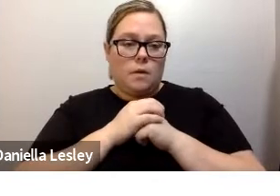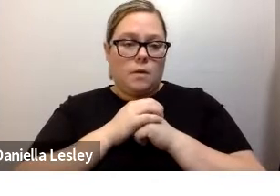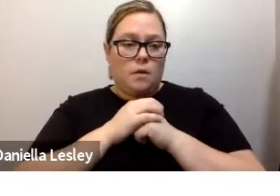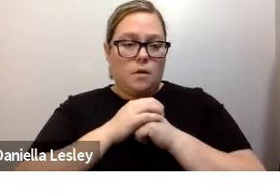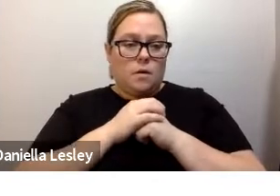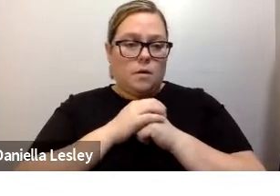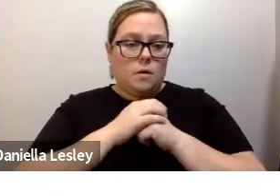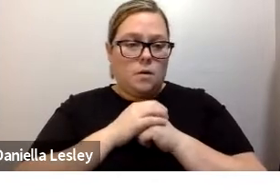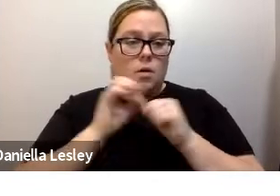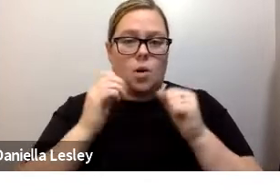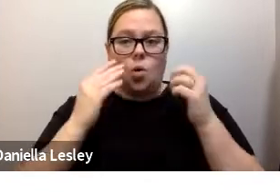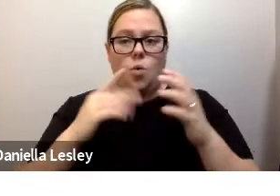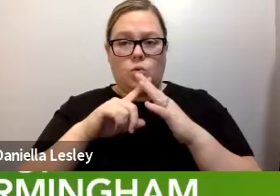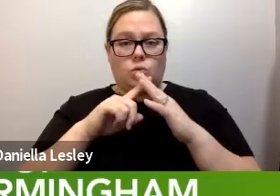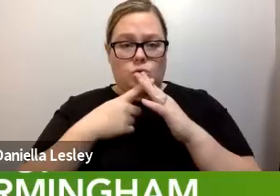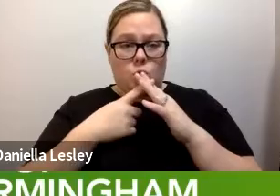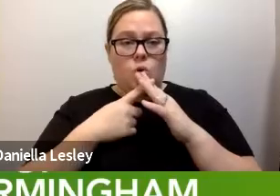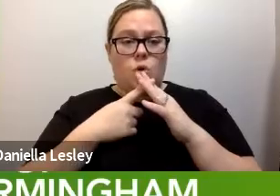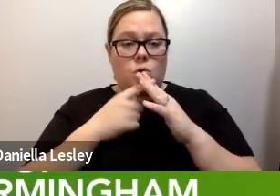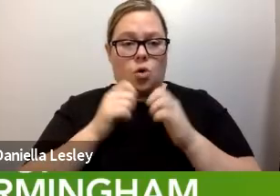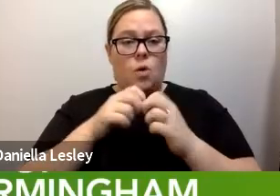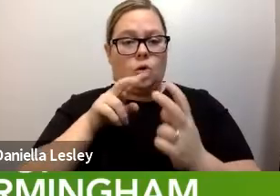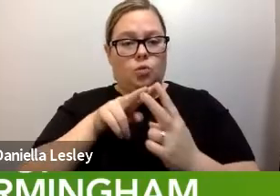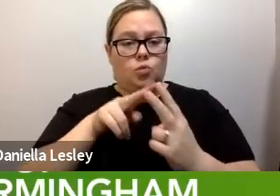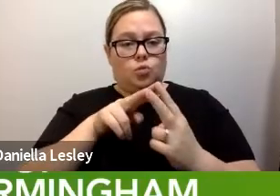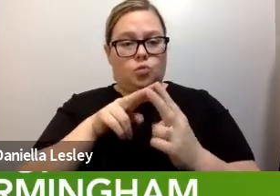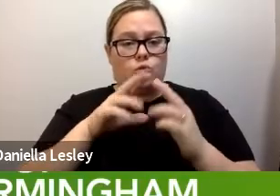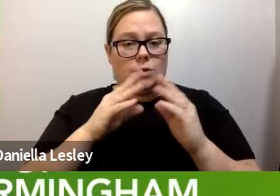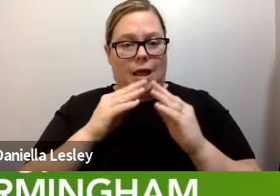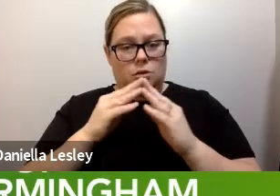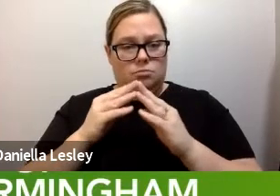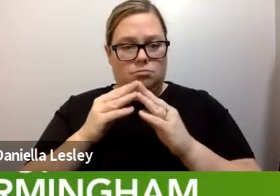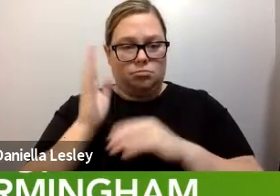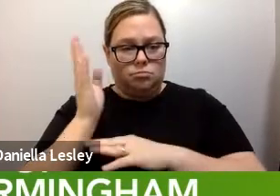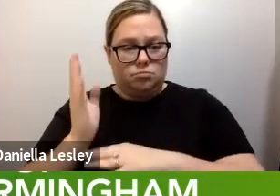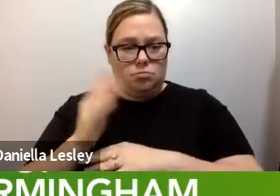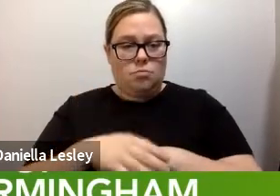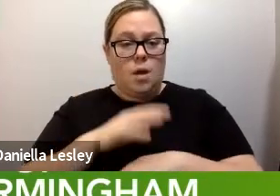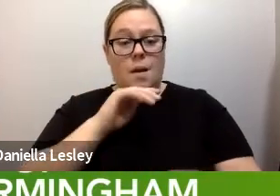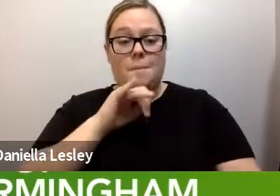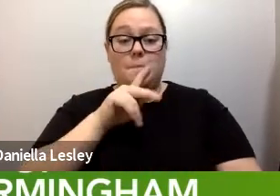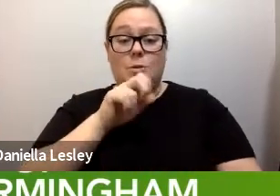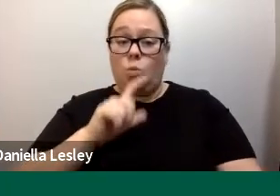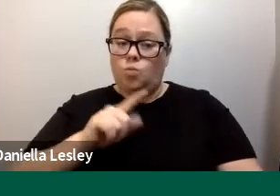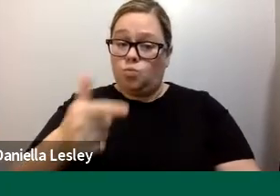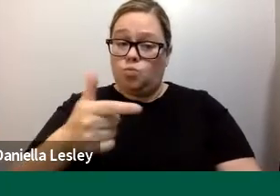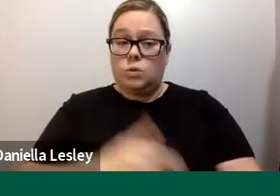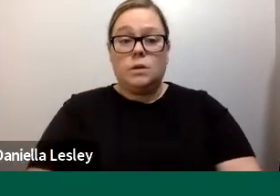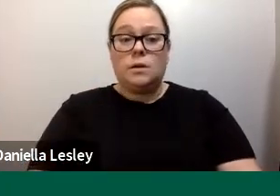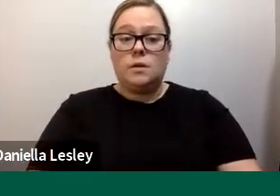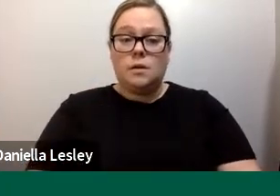We can get started with the session. Mr. Misko, over to you.